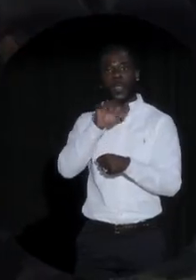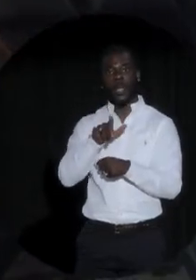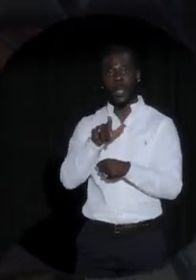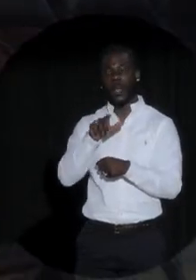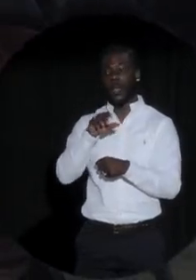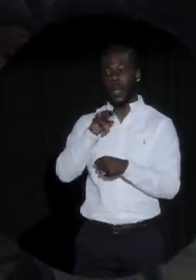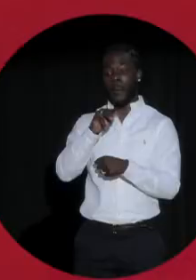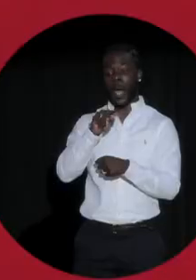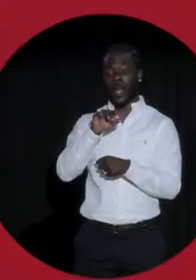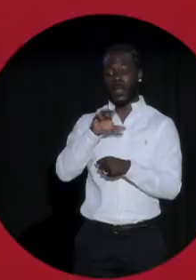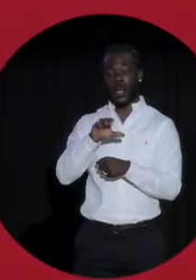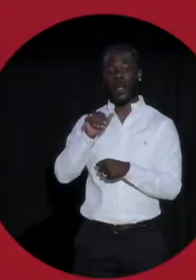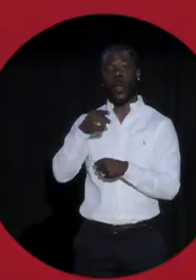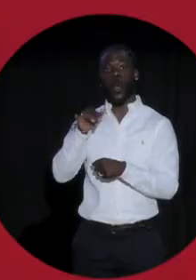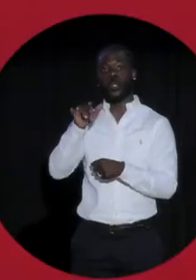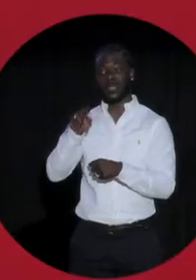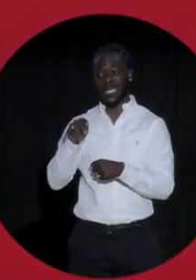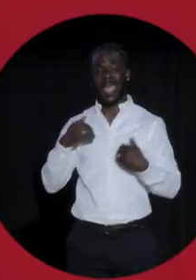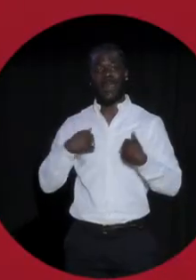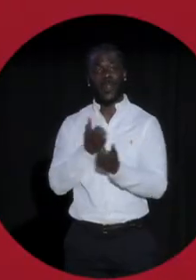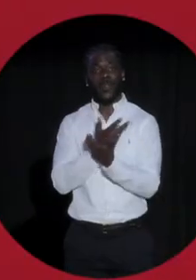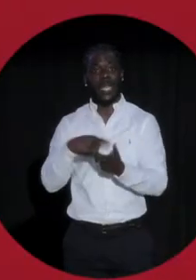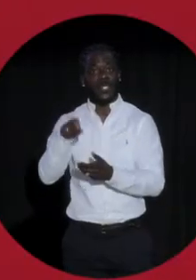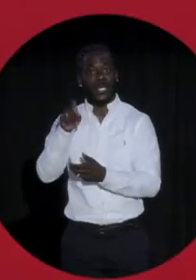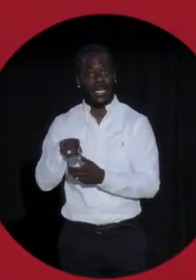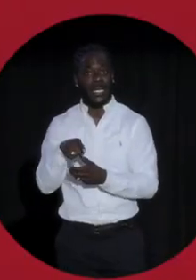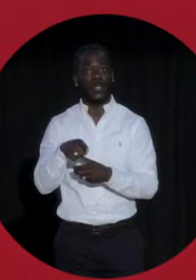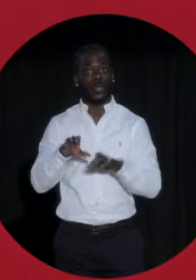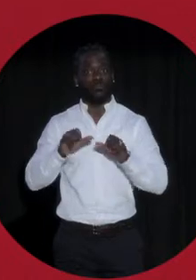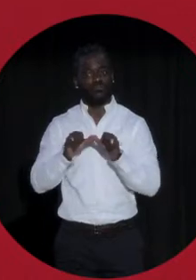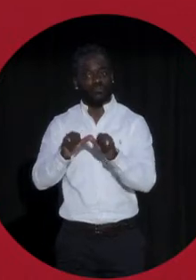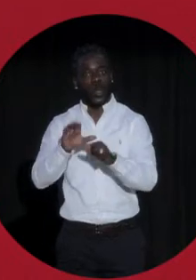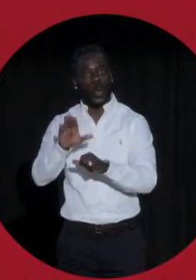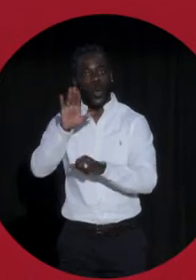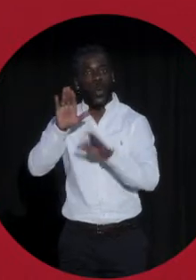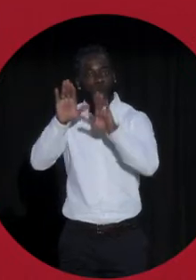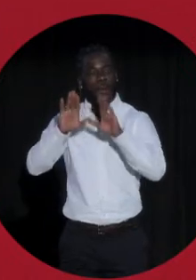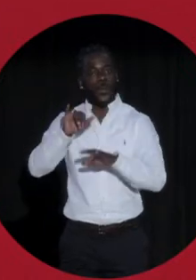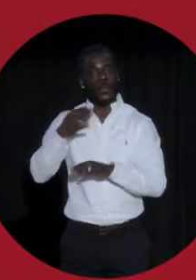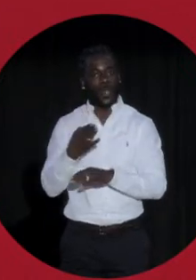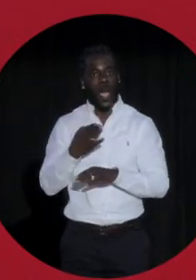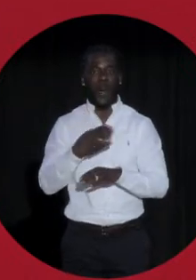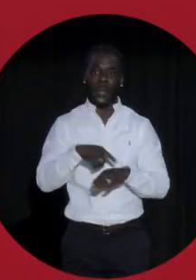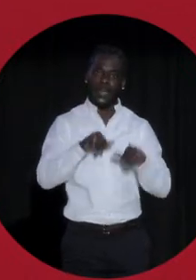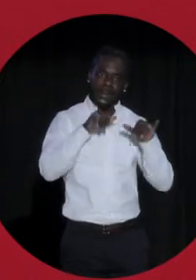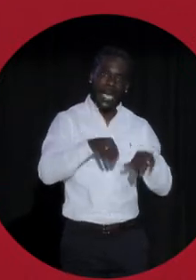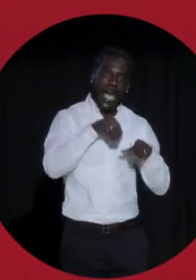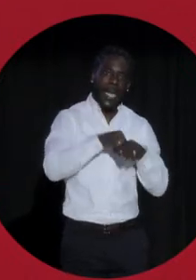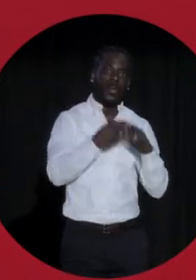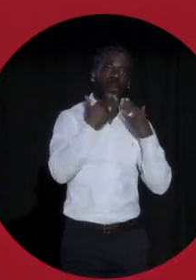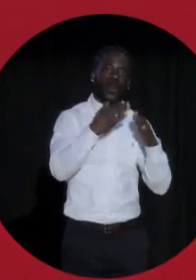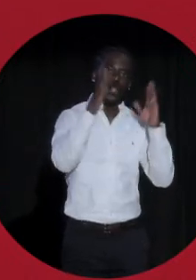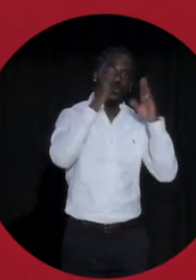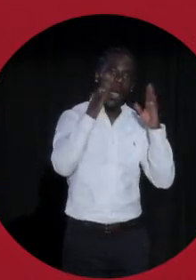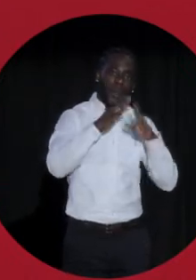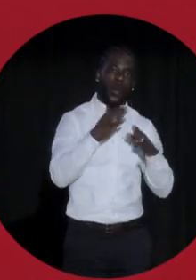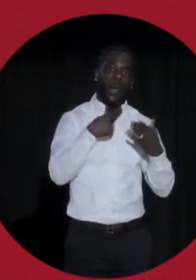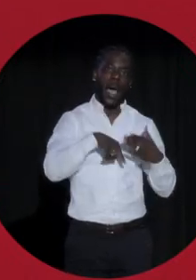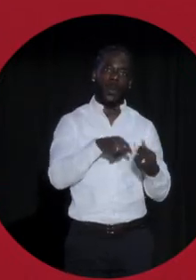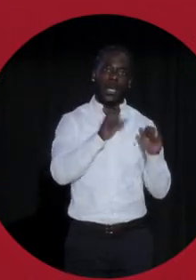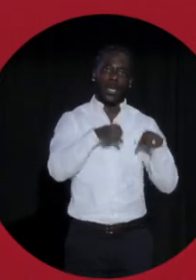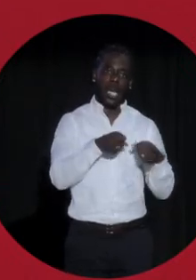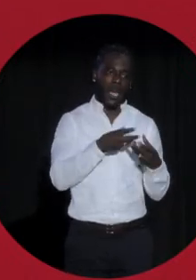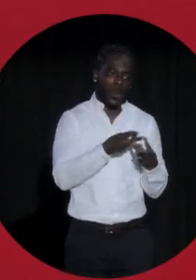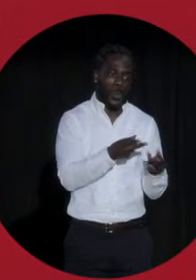to stay to do the great job that she's doing. Let's stay in good trouble by continuing to address issues of